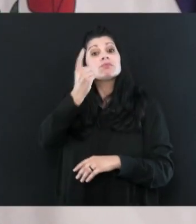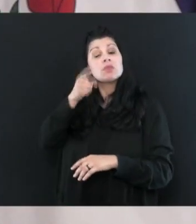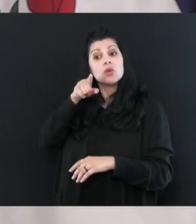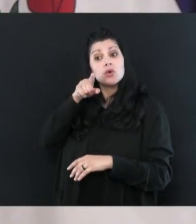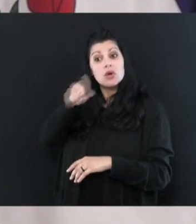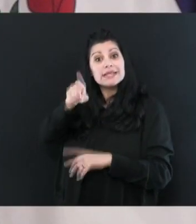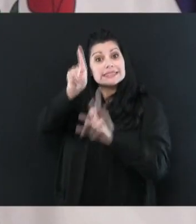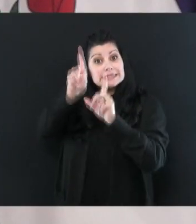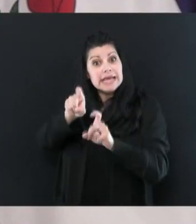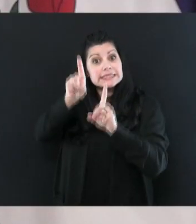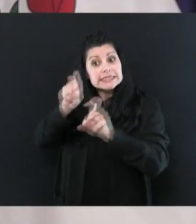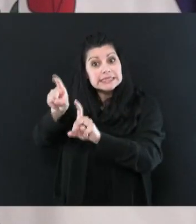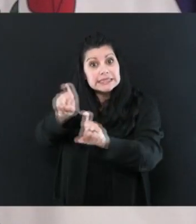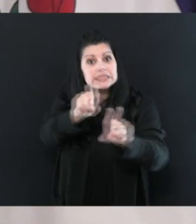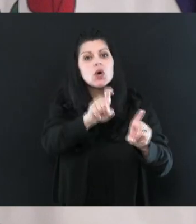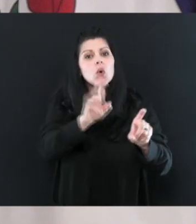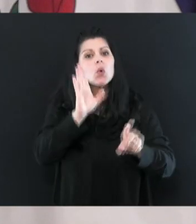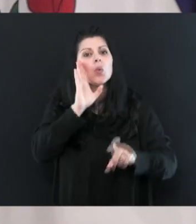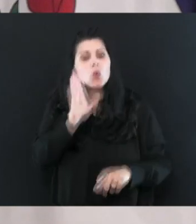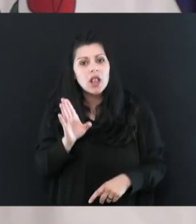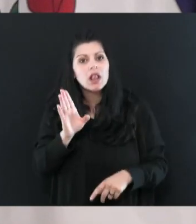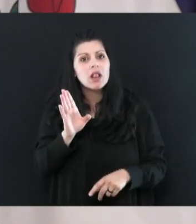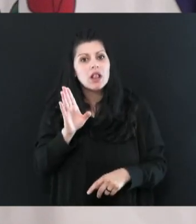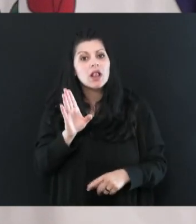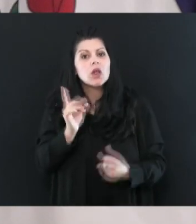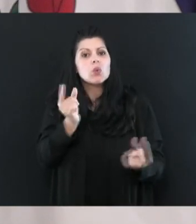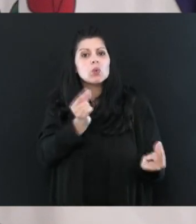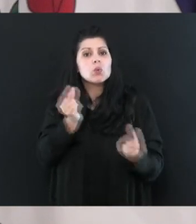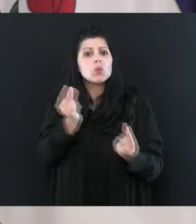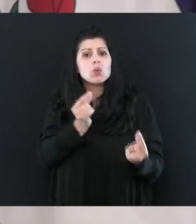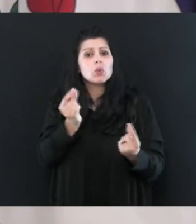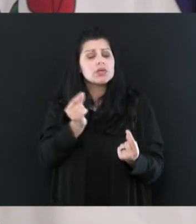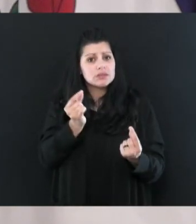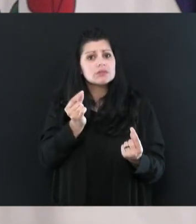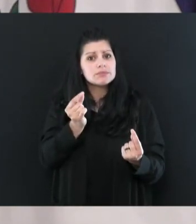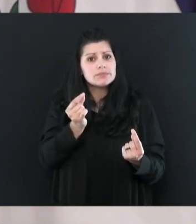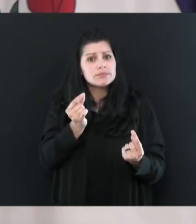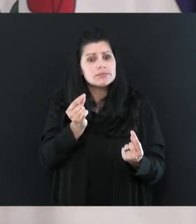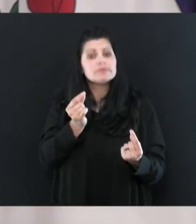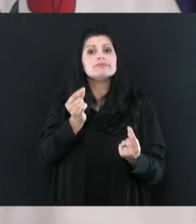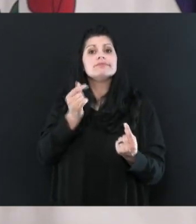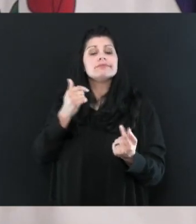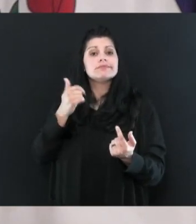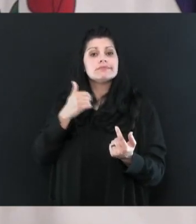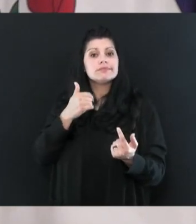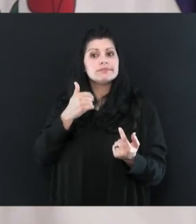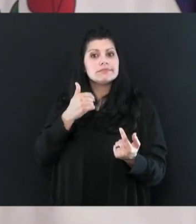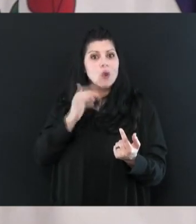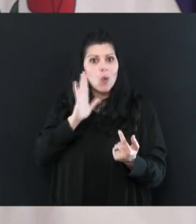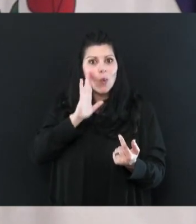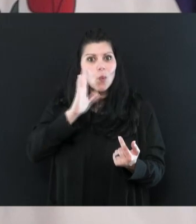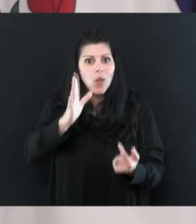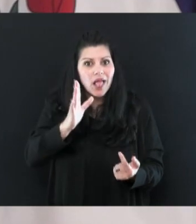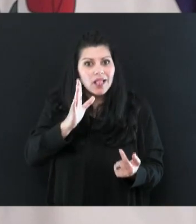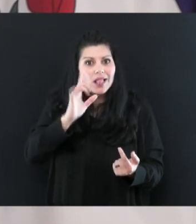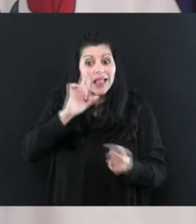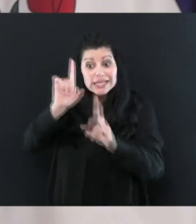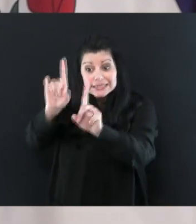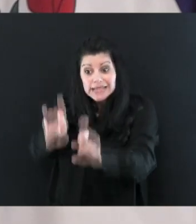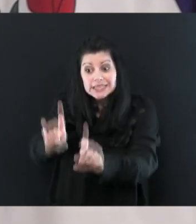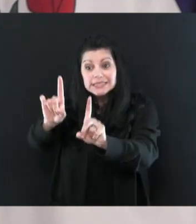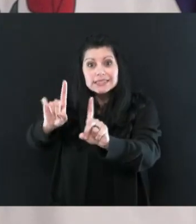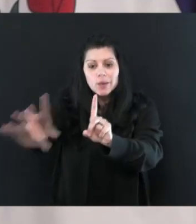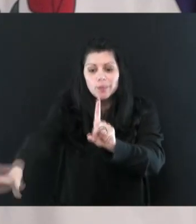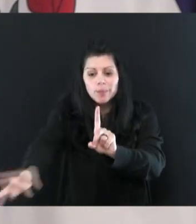we'll do is just what I have said over and over and over. We will find those that